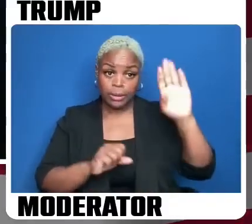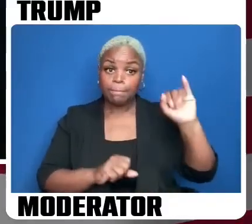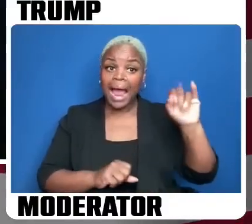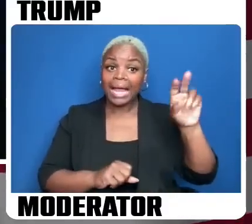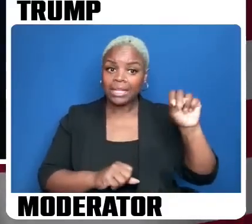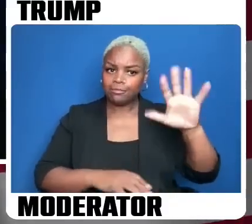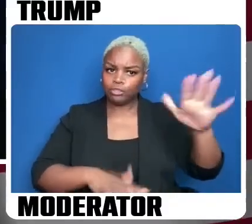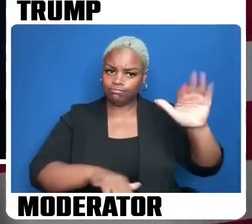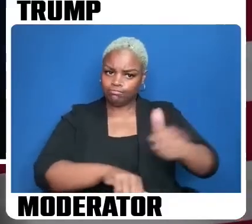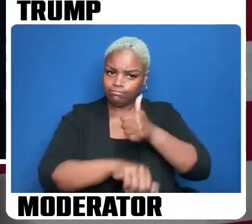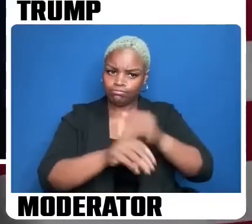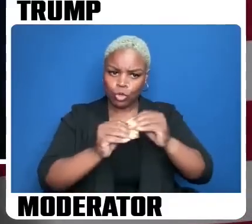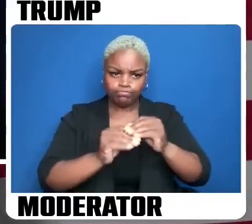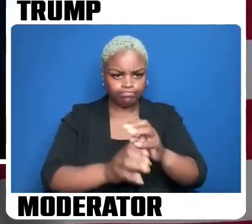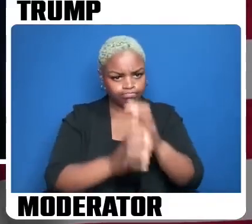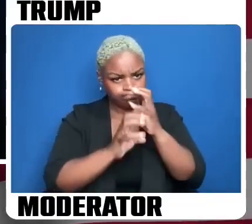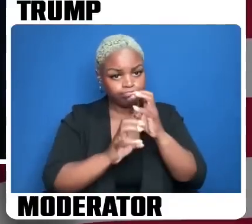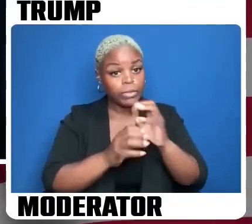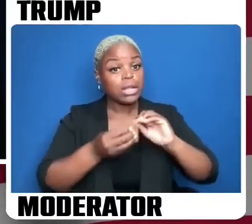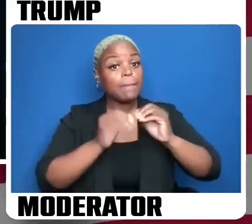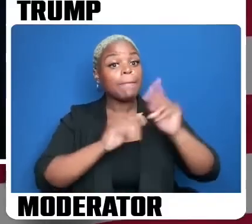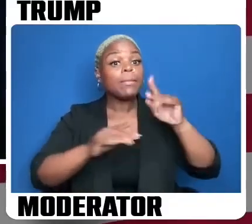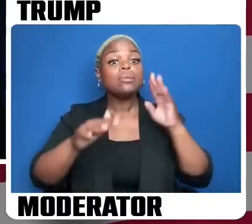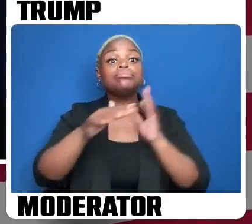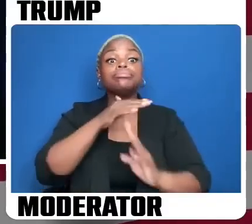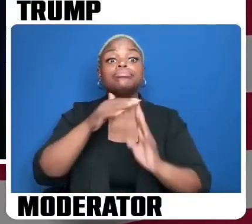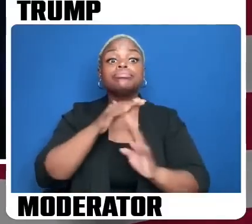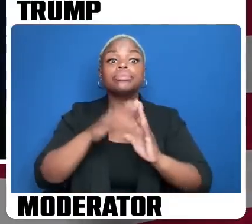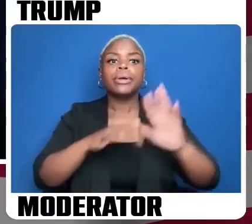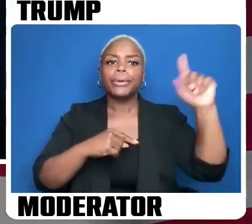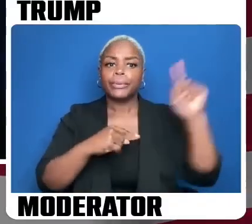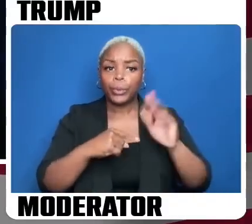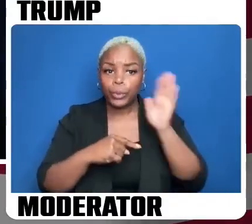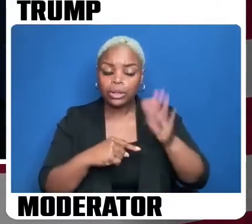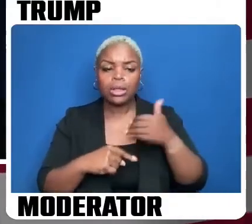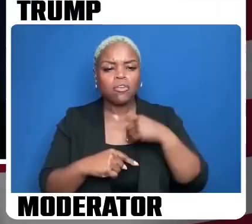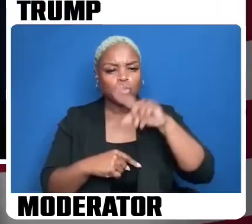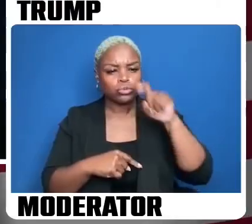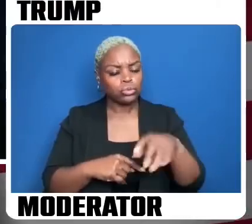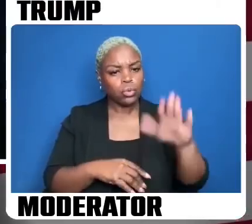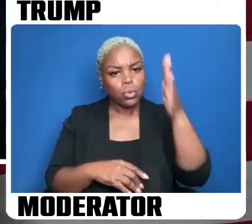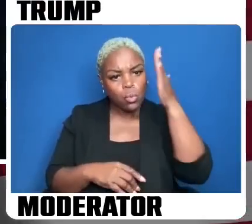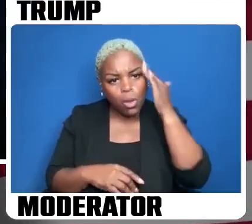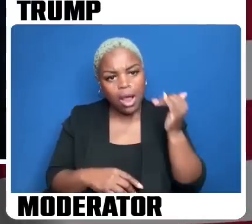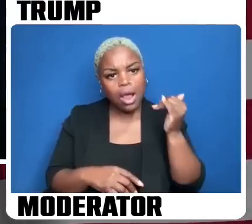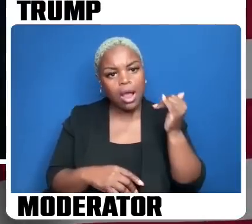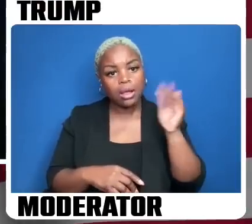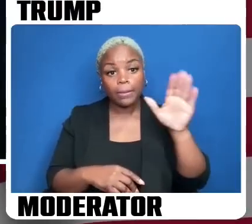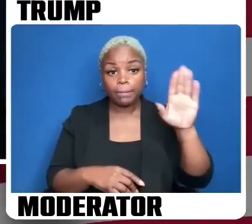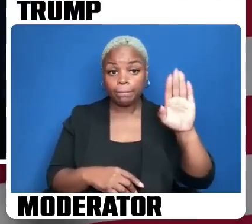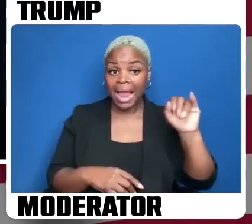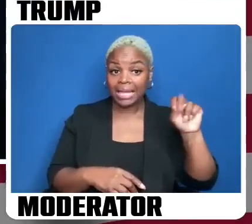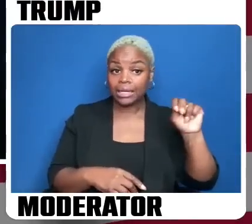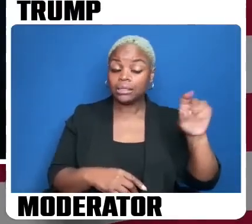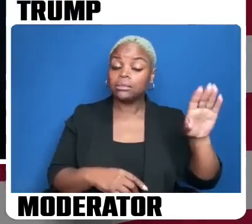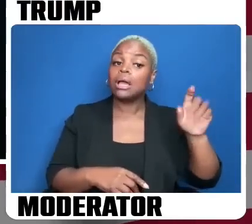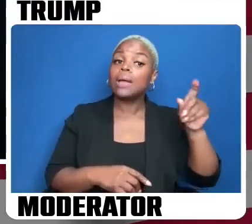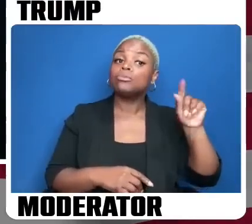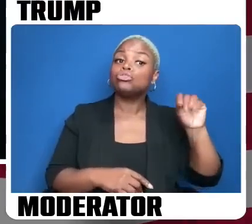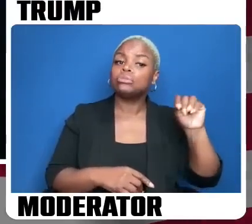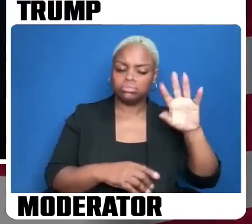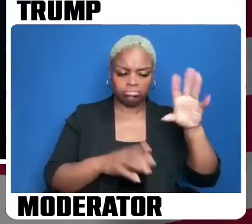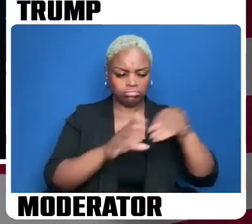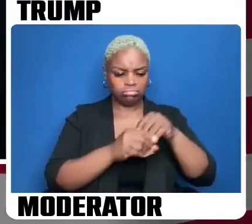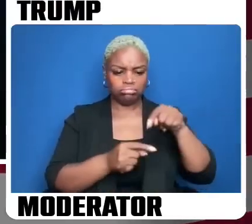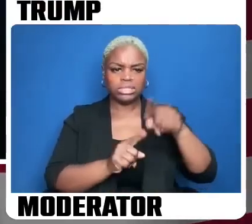But my question to you tonight is, why did the administration wait until 6 months before the election to act? And would you have done anything differently from